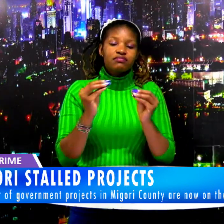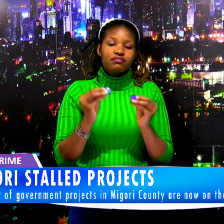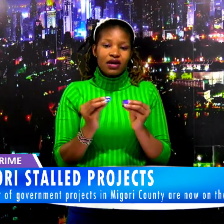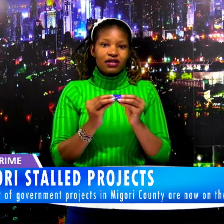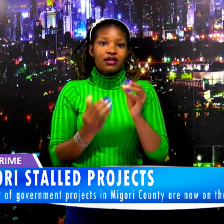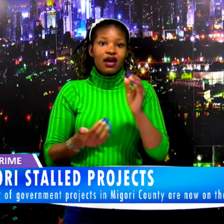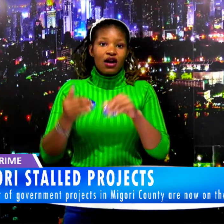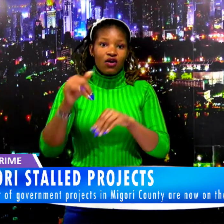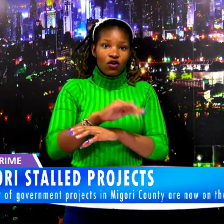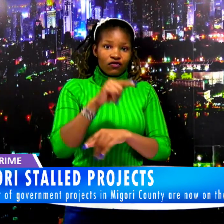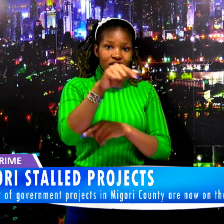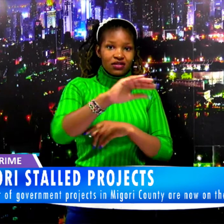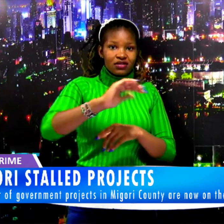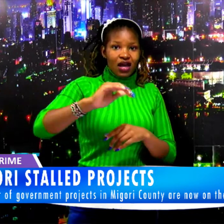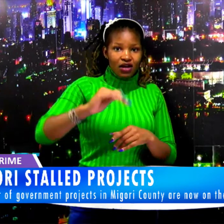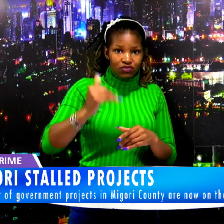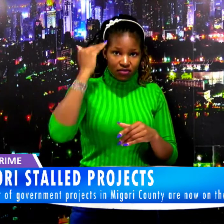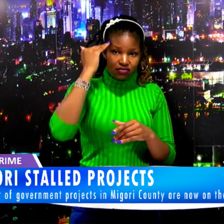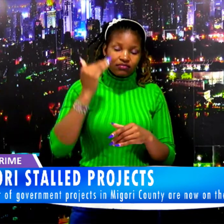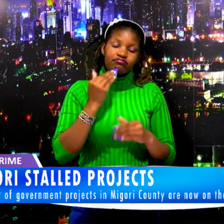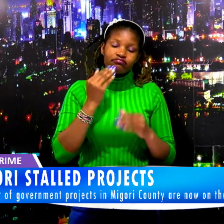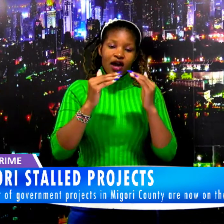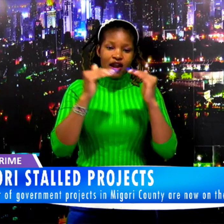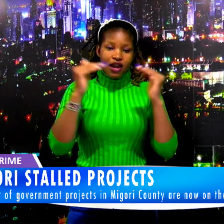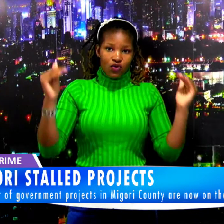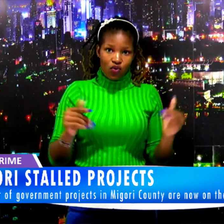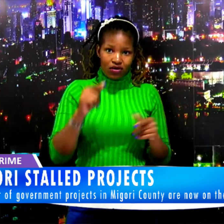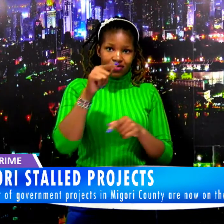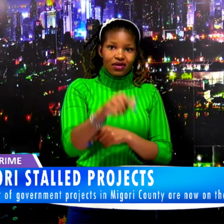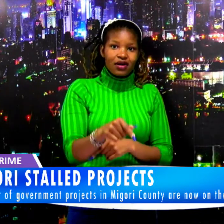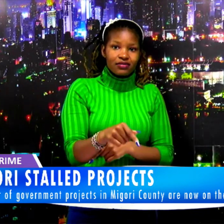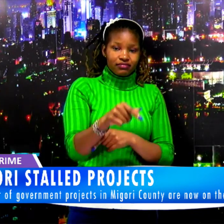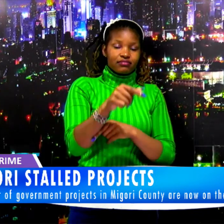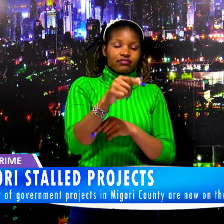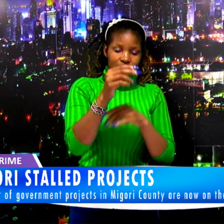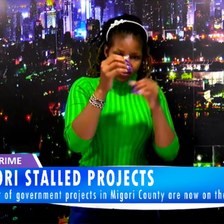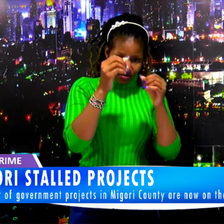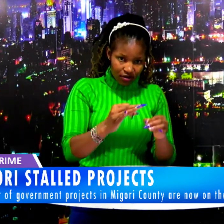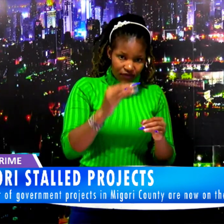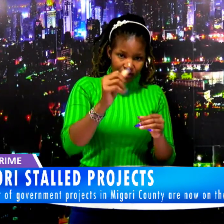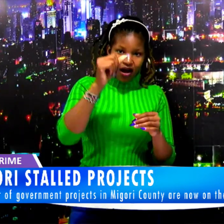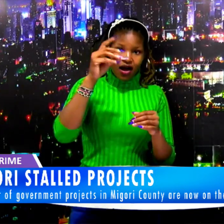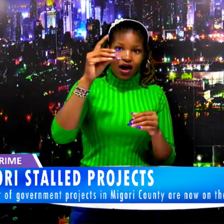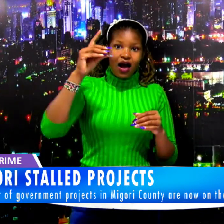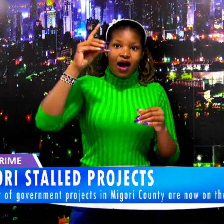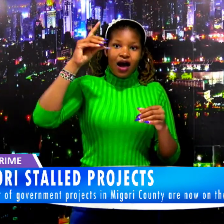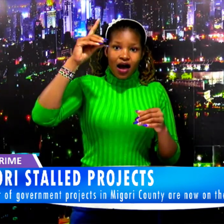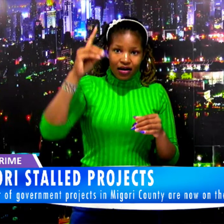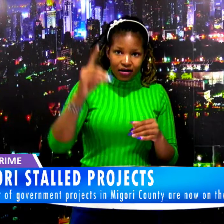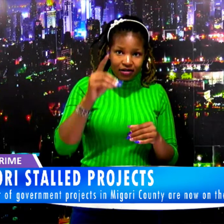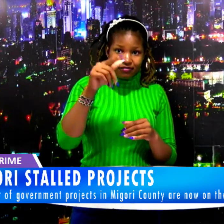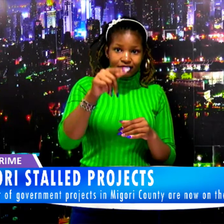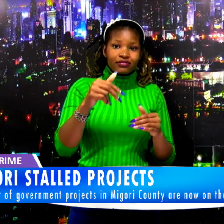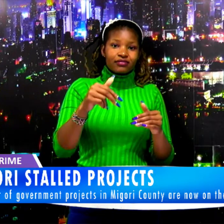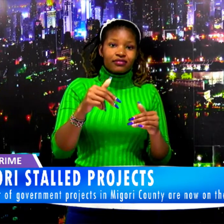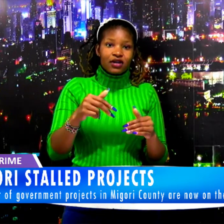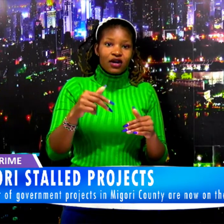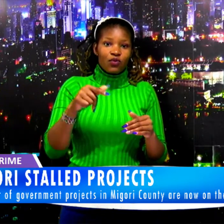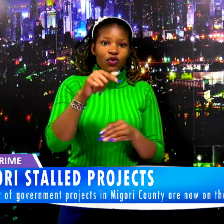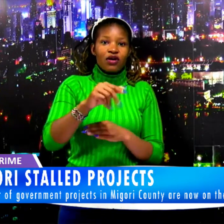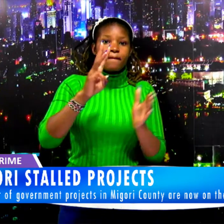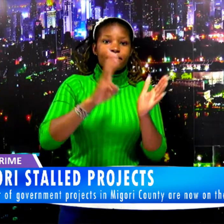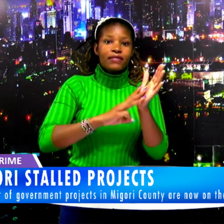Speaking during the meeting convened at the county headquarters at IFAD Hall